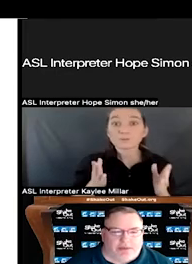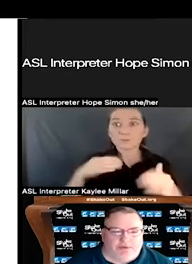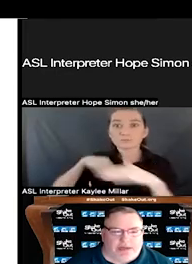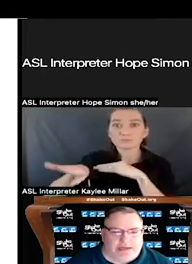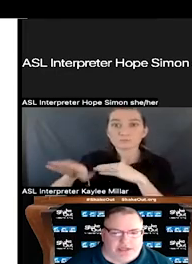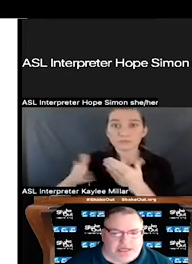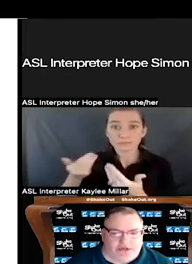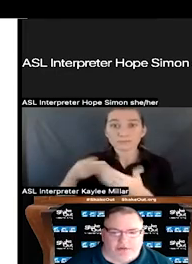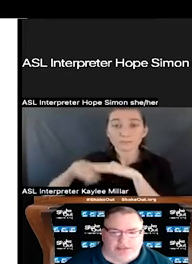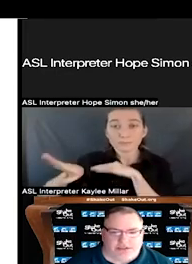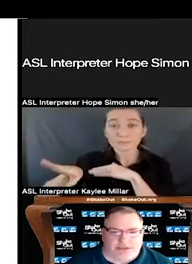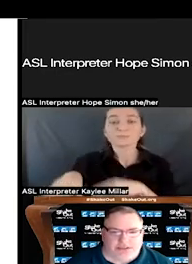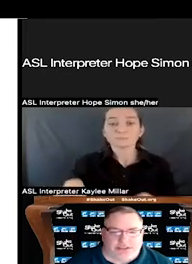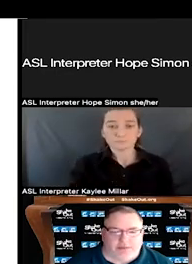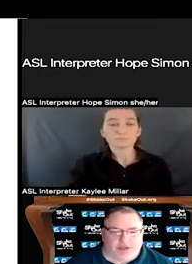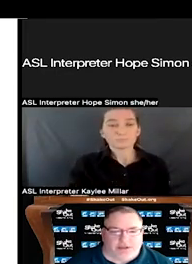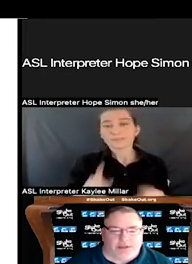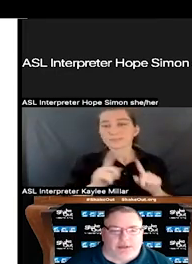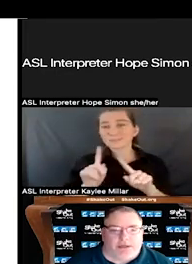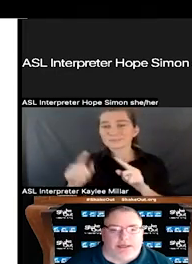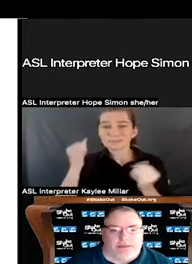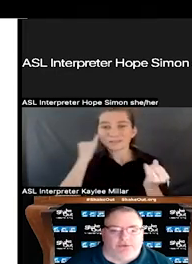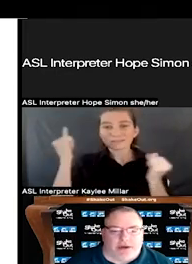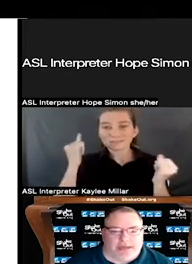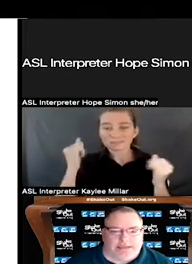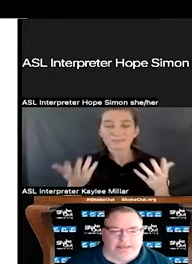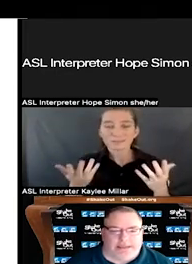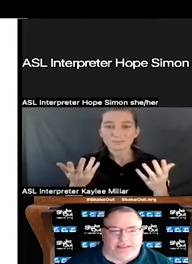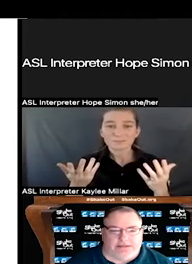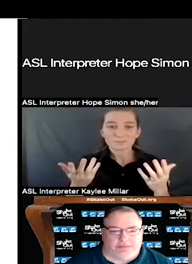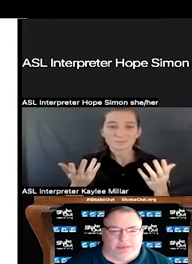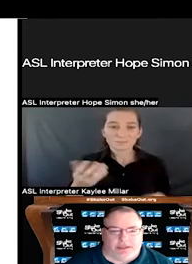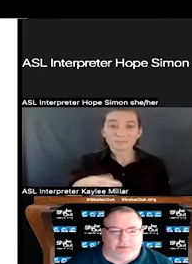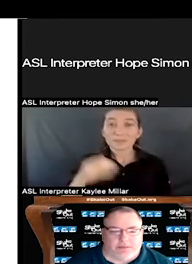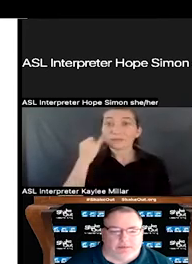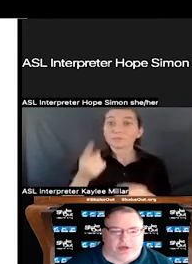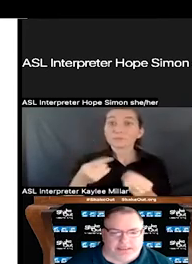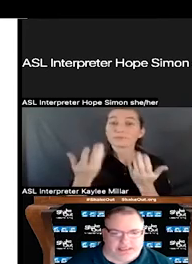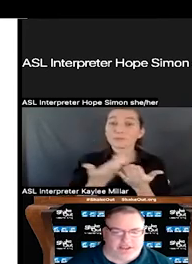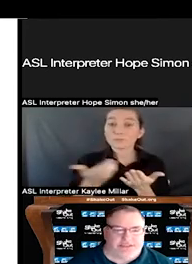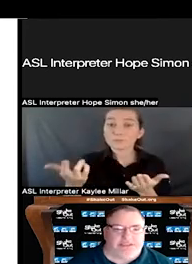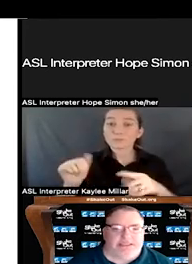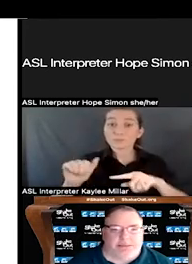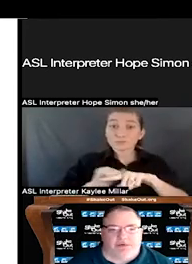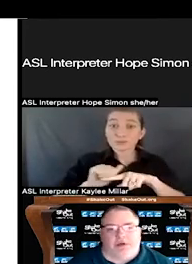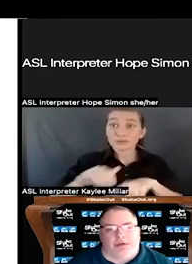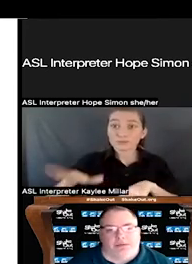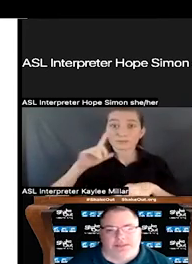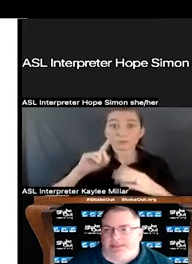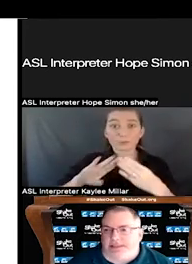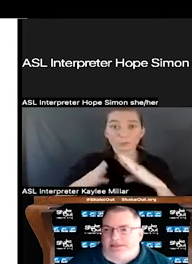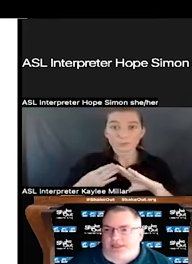as providing educational resources and community trainings and organizations, as some of